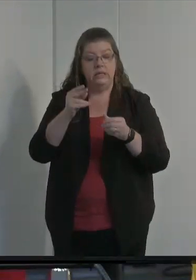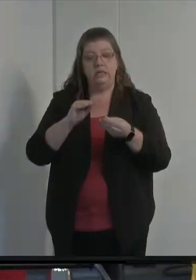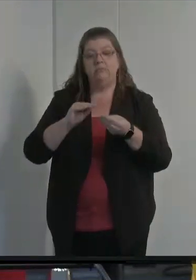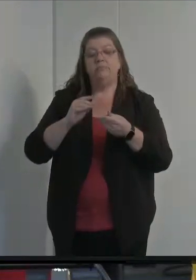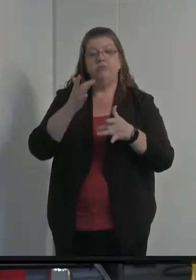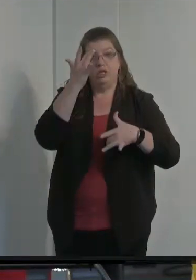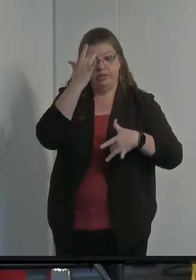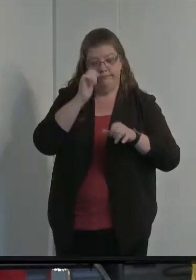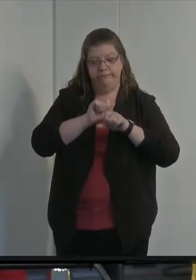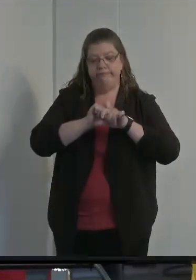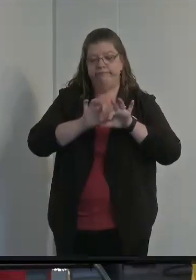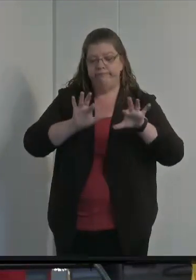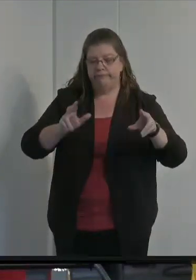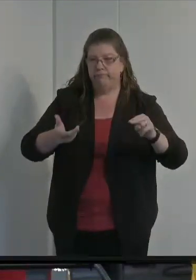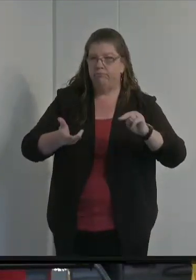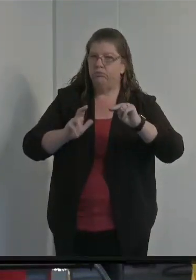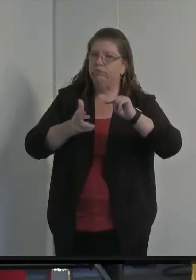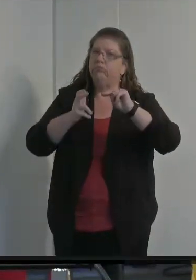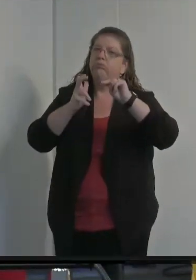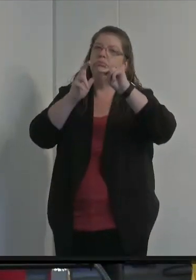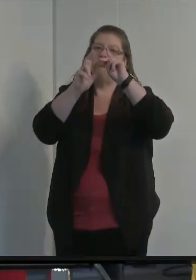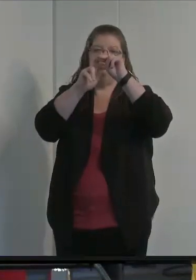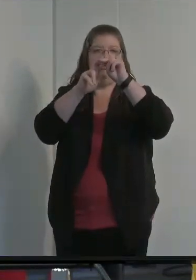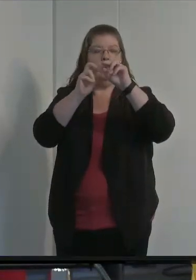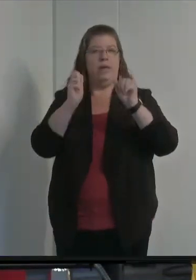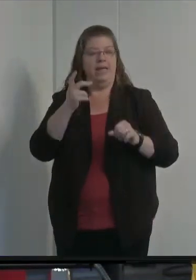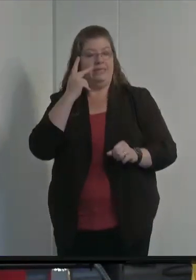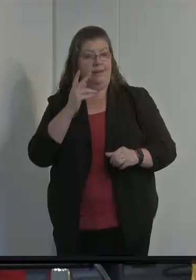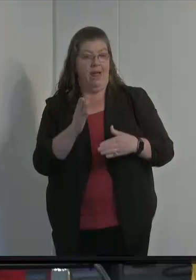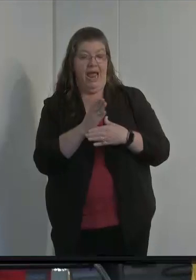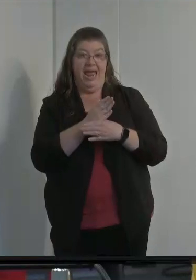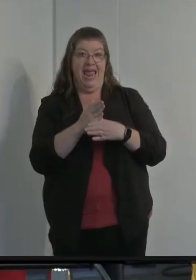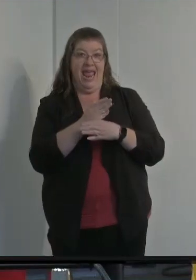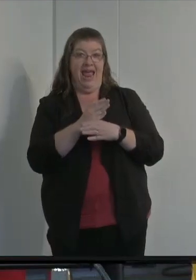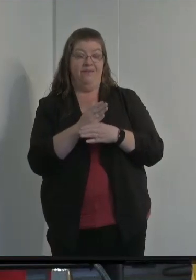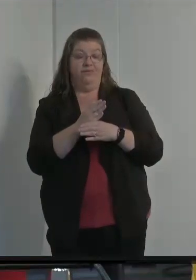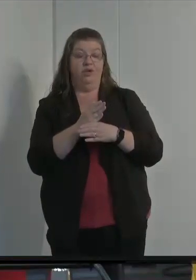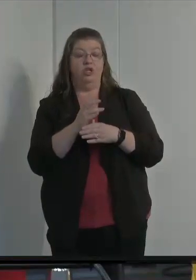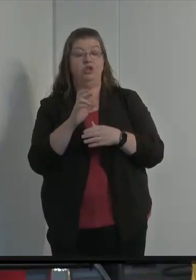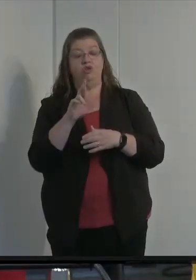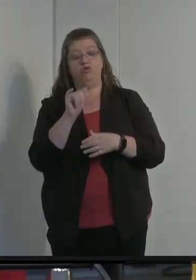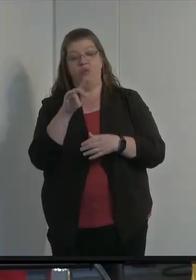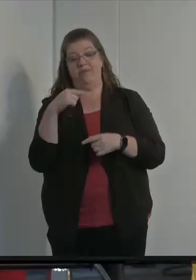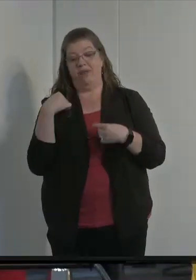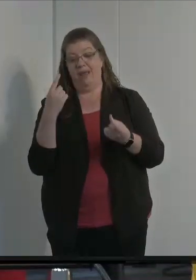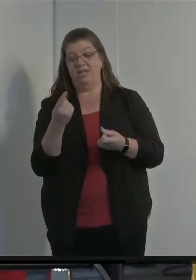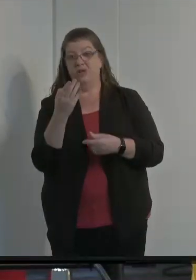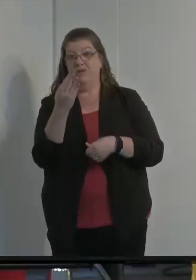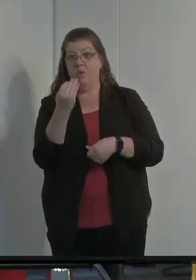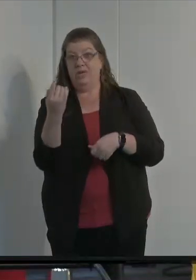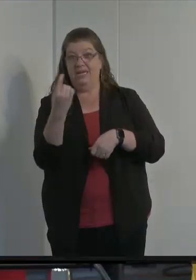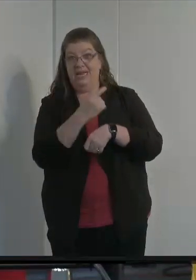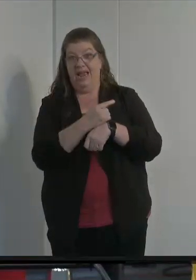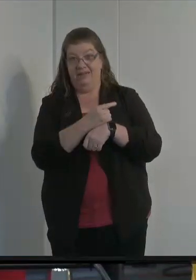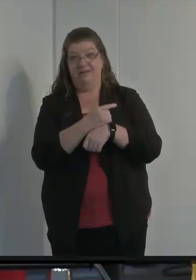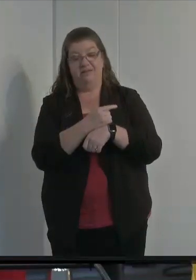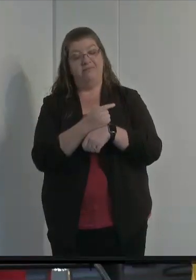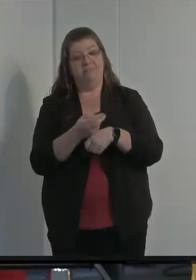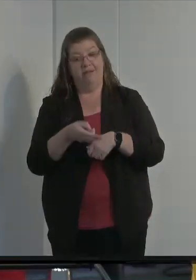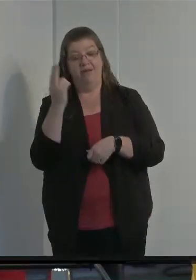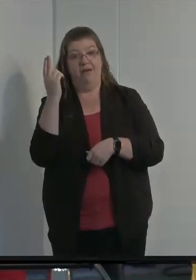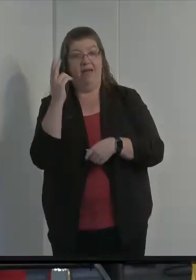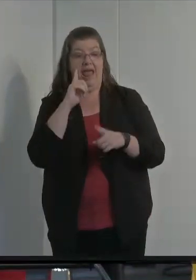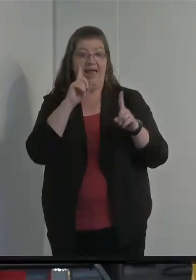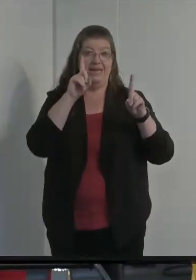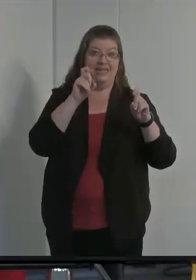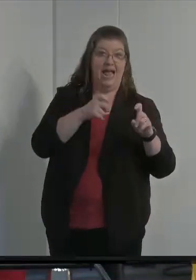disease transmission as indicated by our average case rate during the last 14 days and our